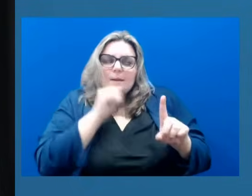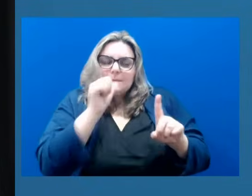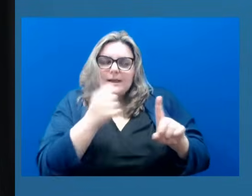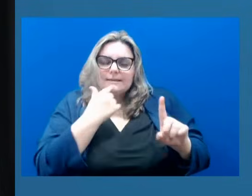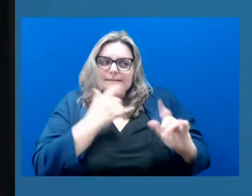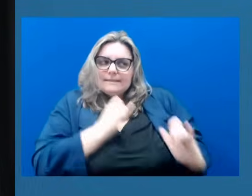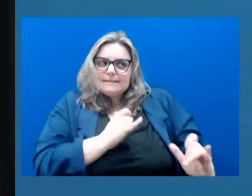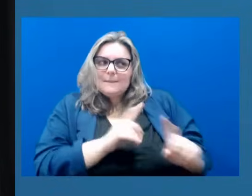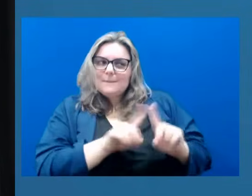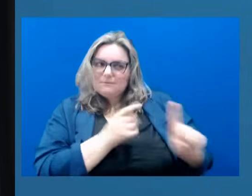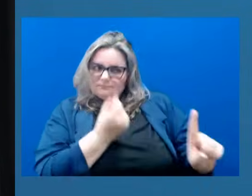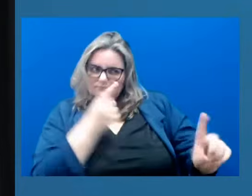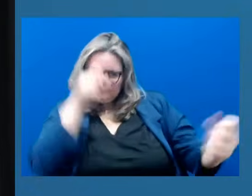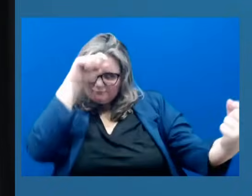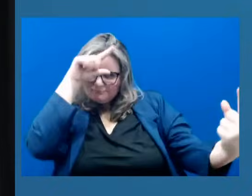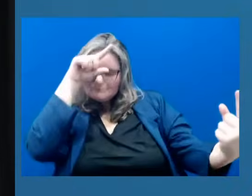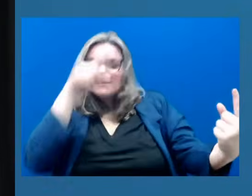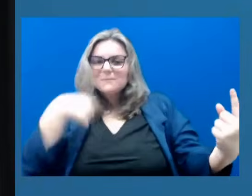we're streaming right now,